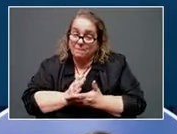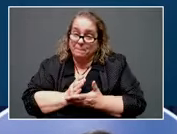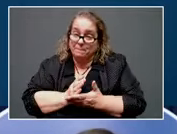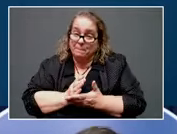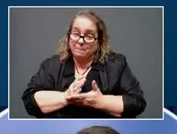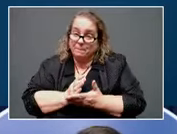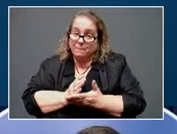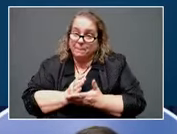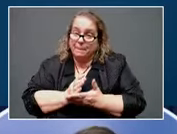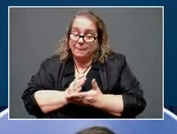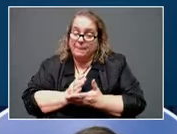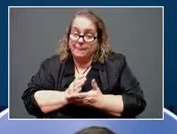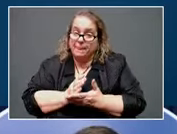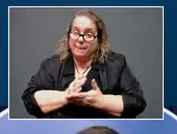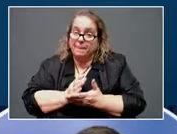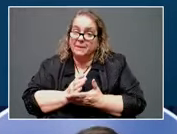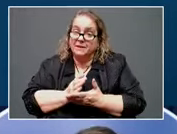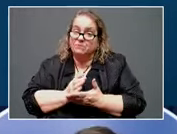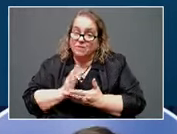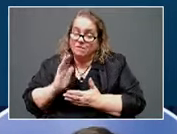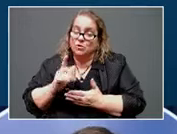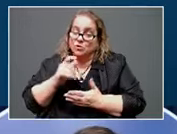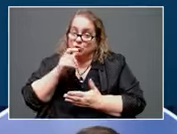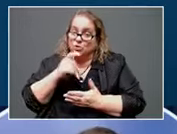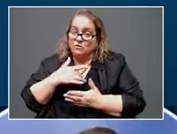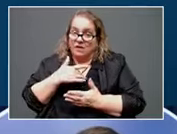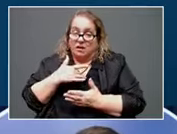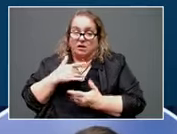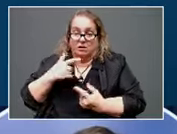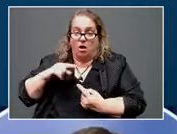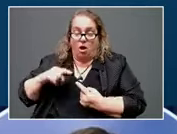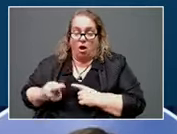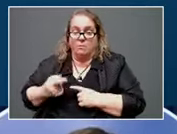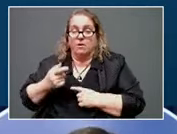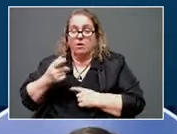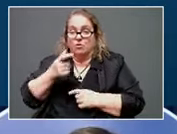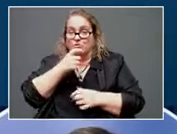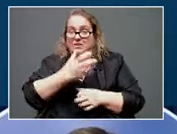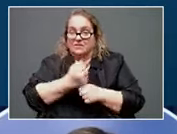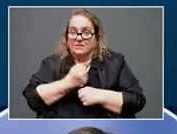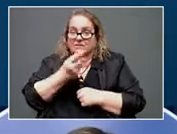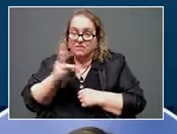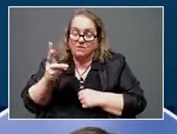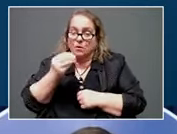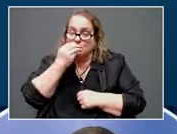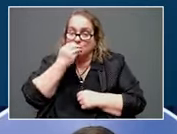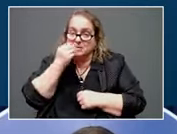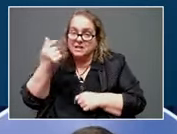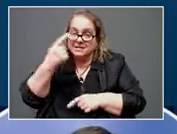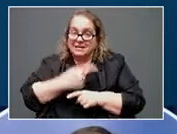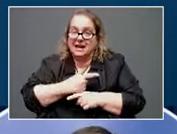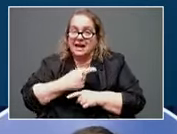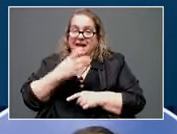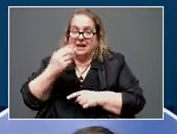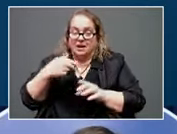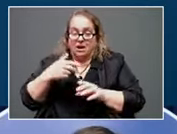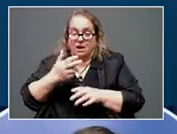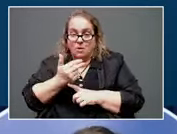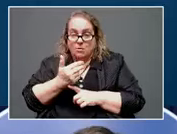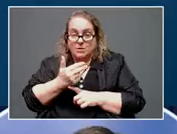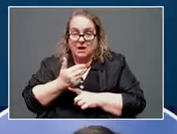rightfully who are harmed, but who are receiving multiple meals a day, for instance, and in the lodges and in the motels, that we need